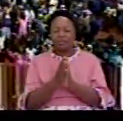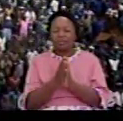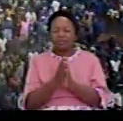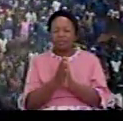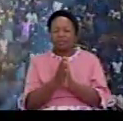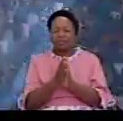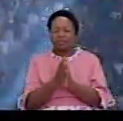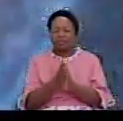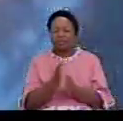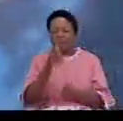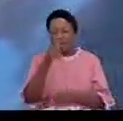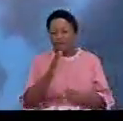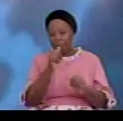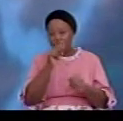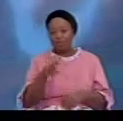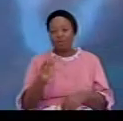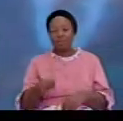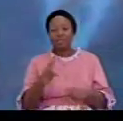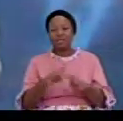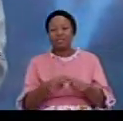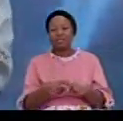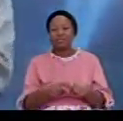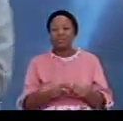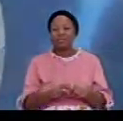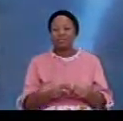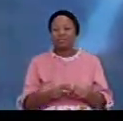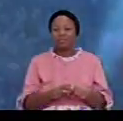God bless you. You can sit down.